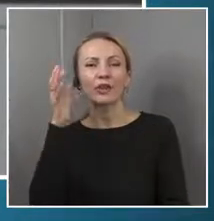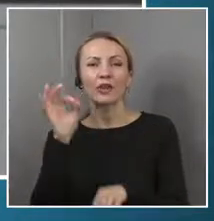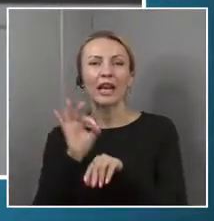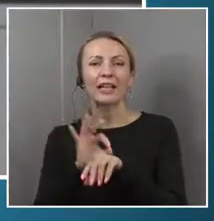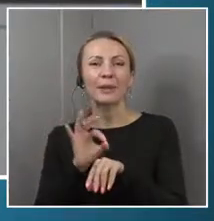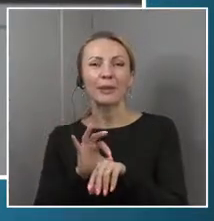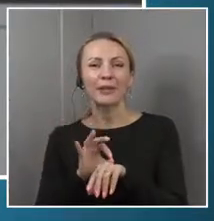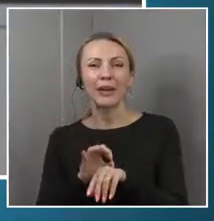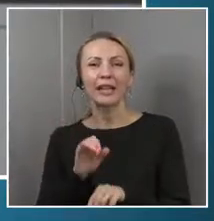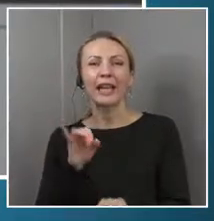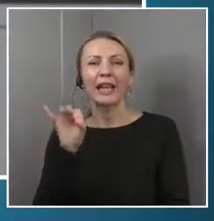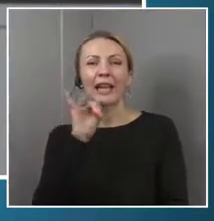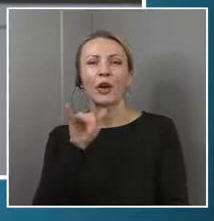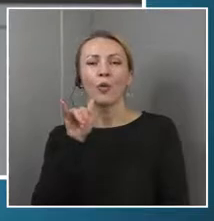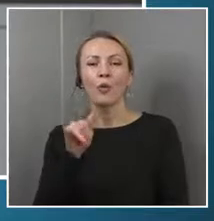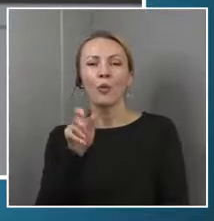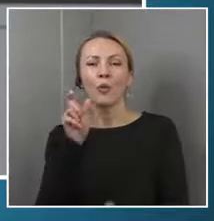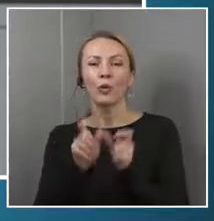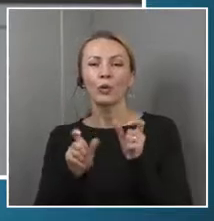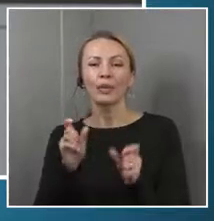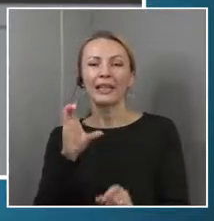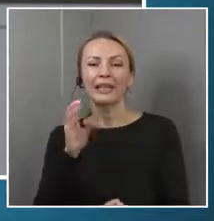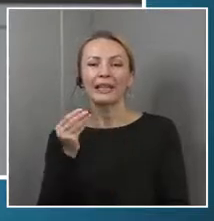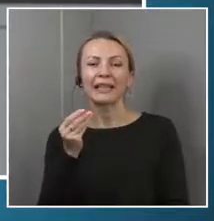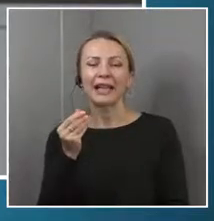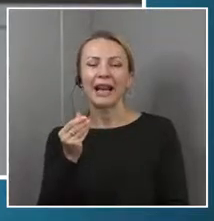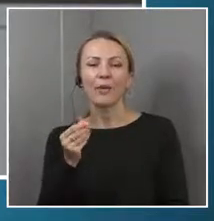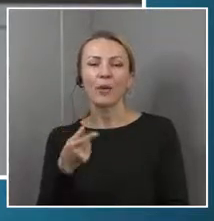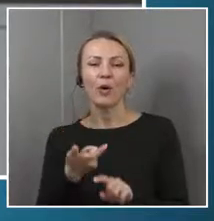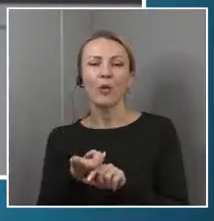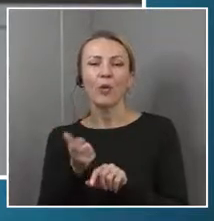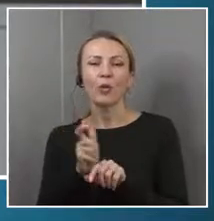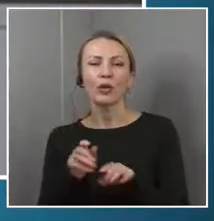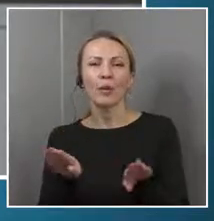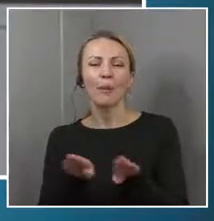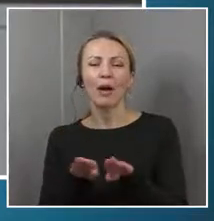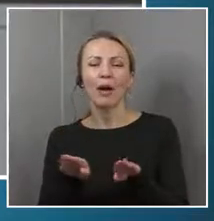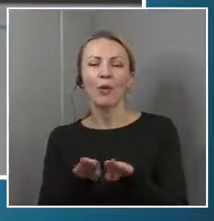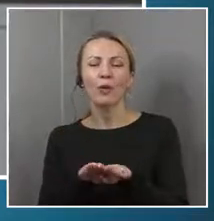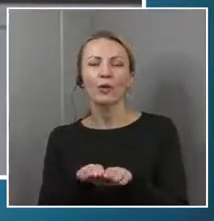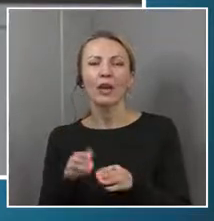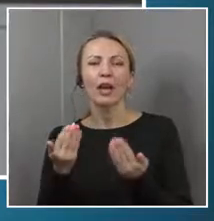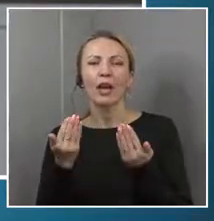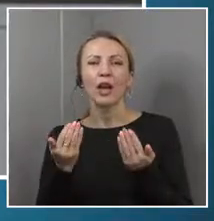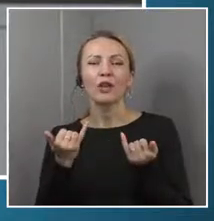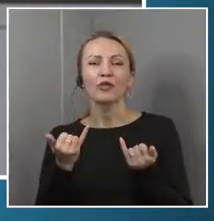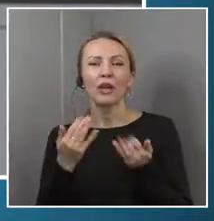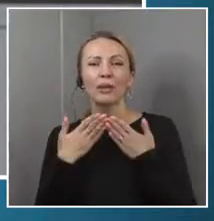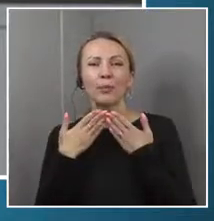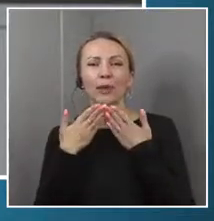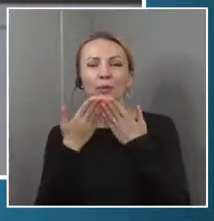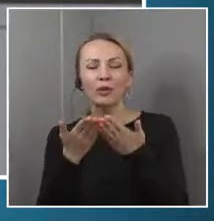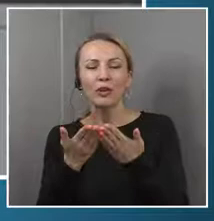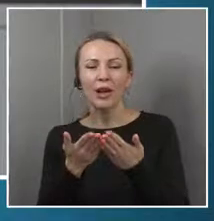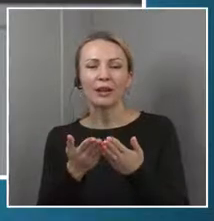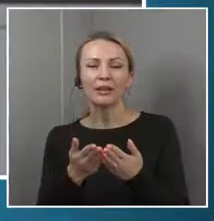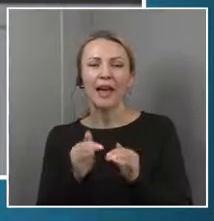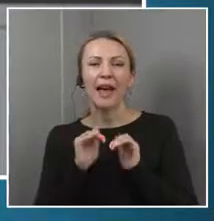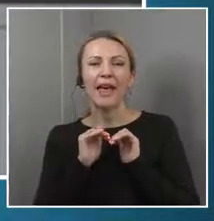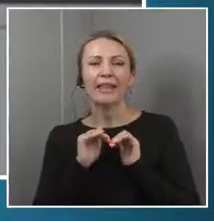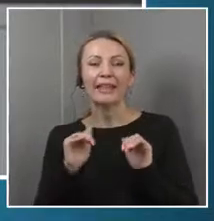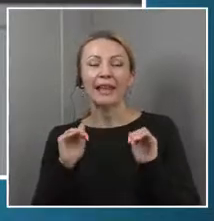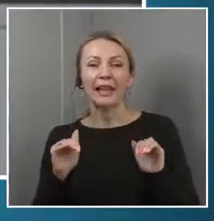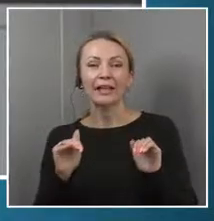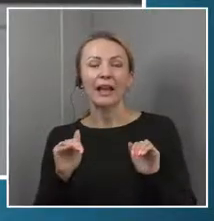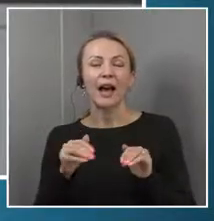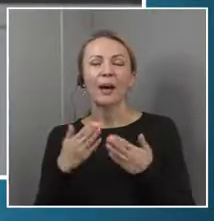And I think artists and wealthy people have very similar mental problems. Just